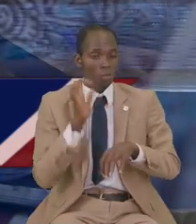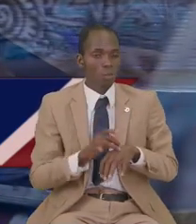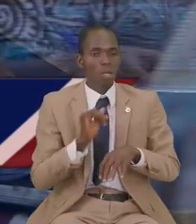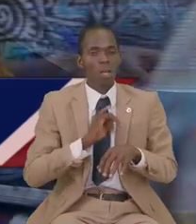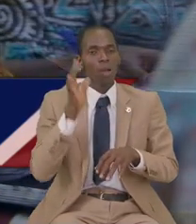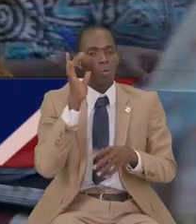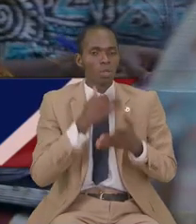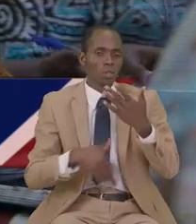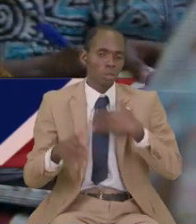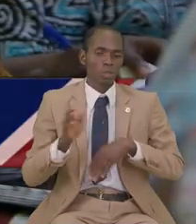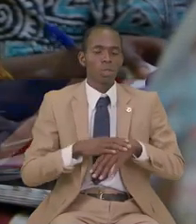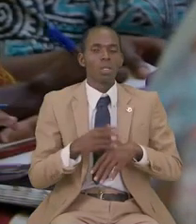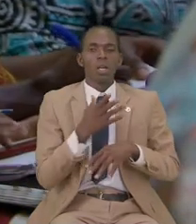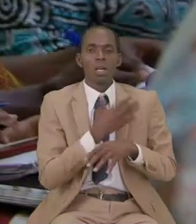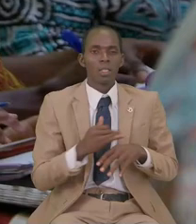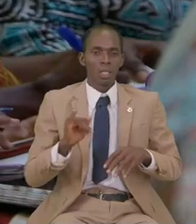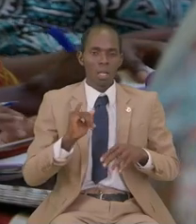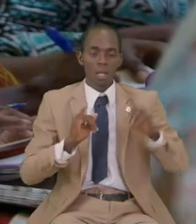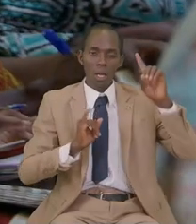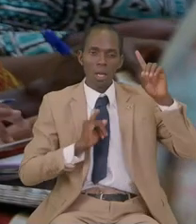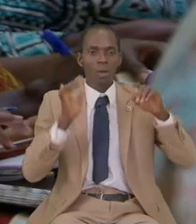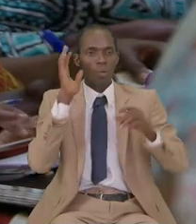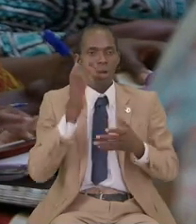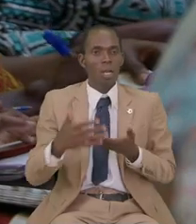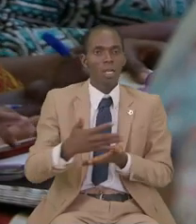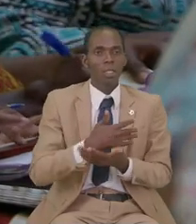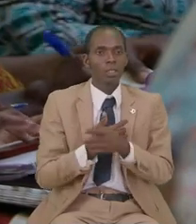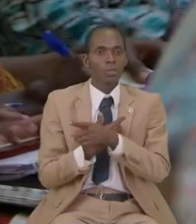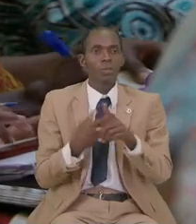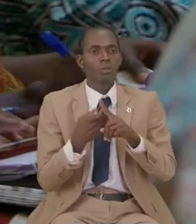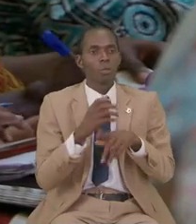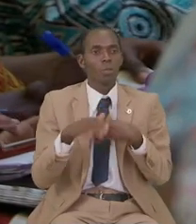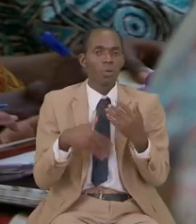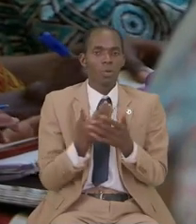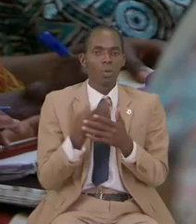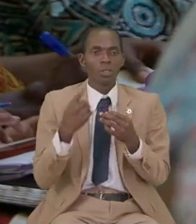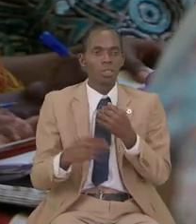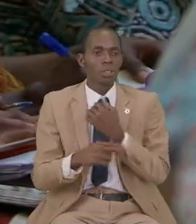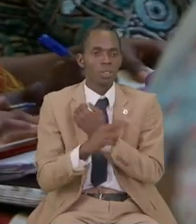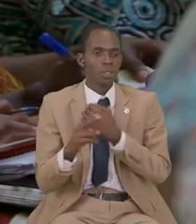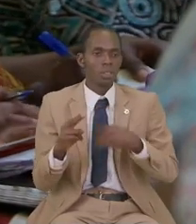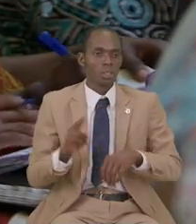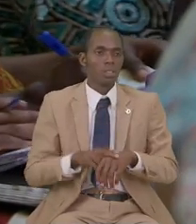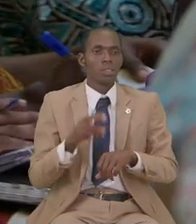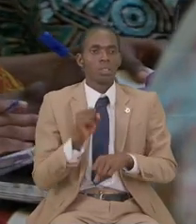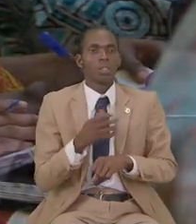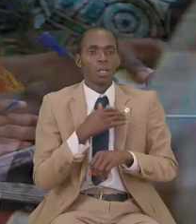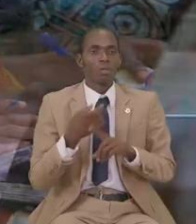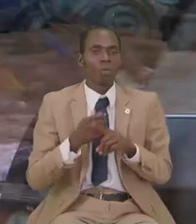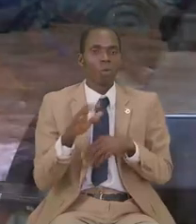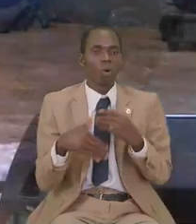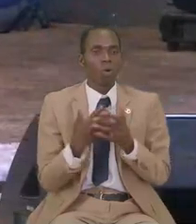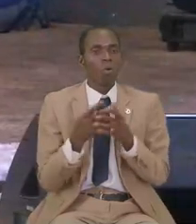your captivity, and I will gather you from all the nations and from all the places